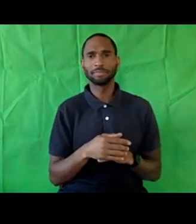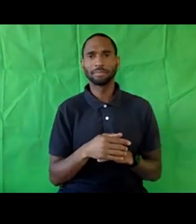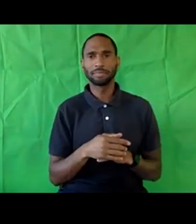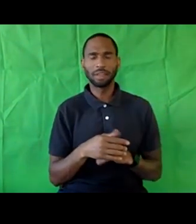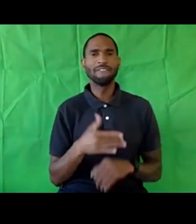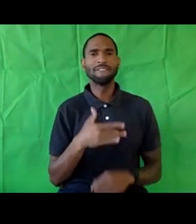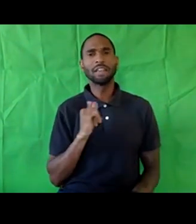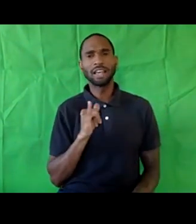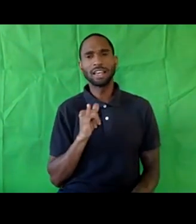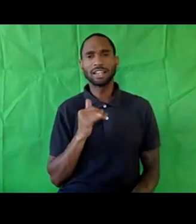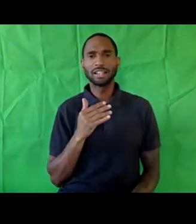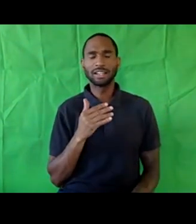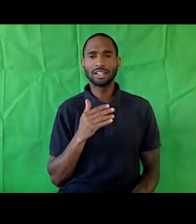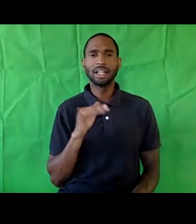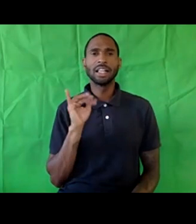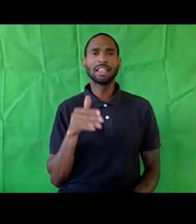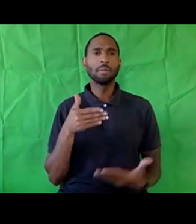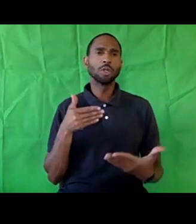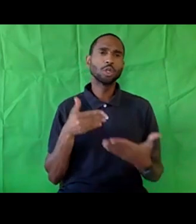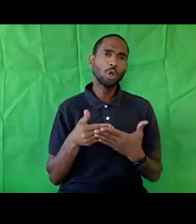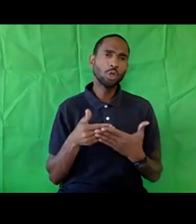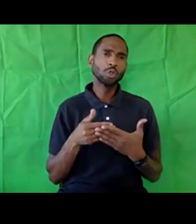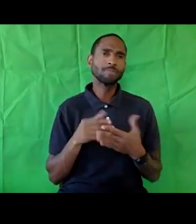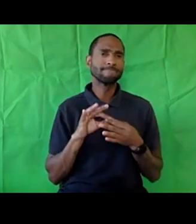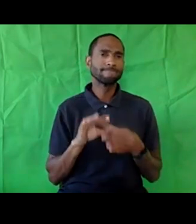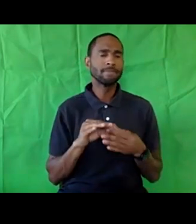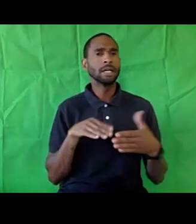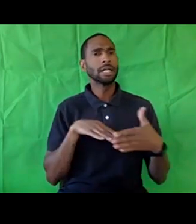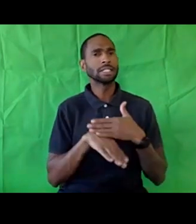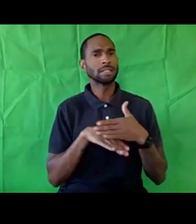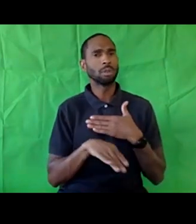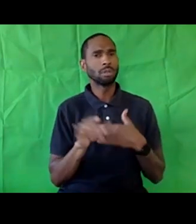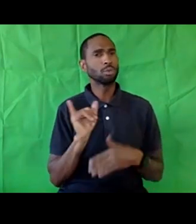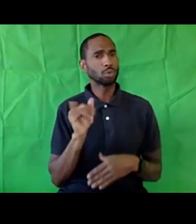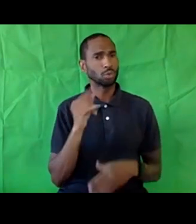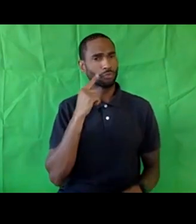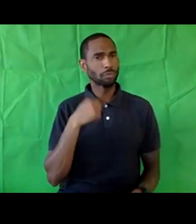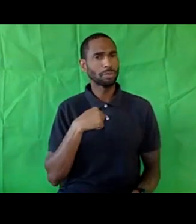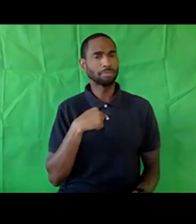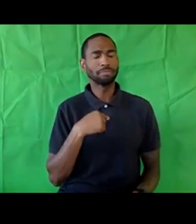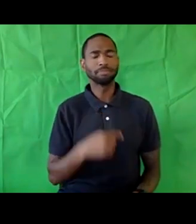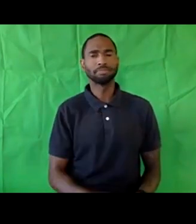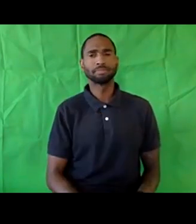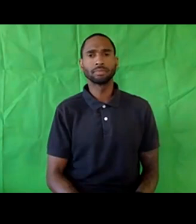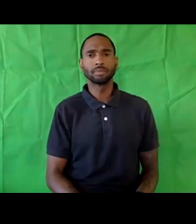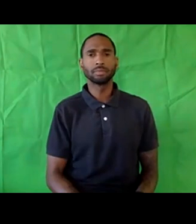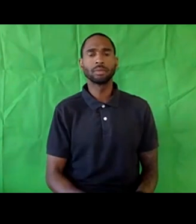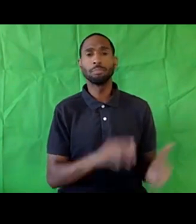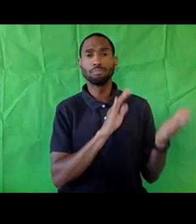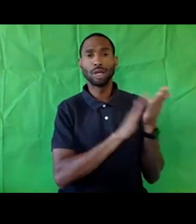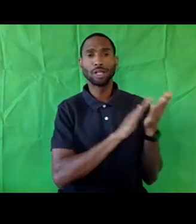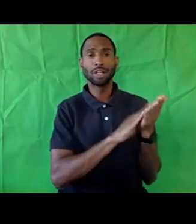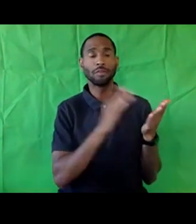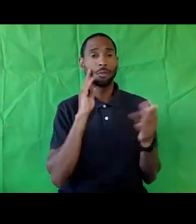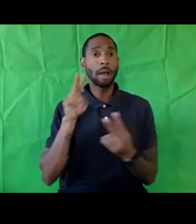feel like that much closer and accessible to me. And just like big shout out to my